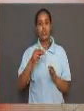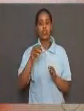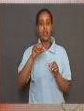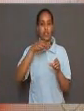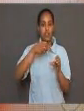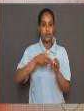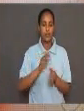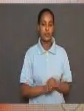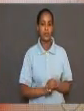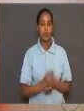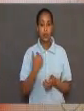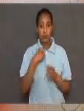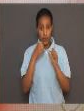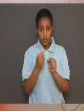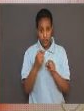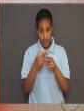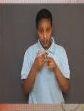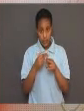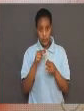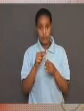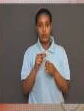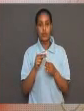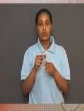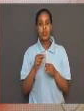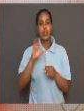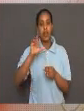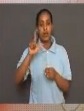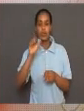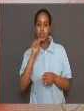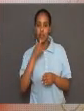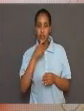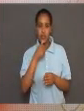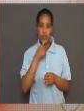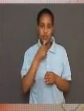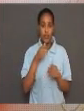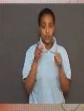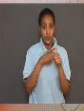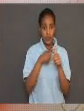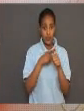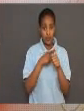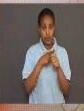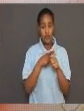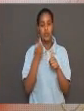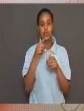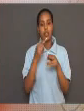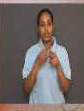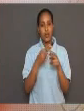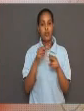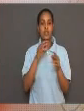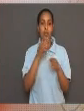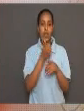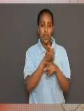We can name the salts of carboxylic acids by first writing the name of the